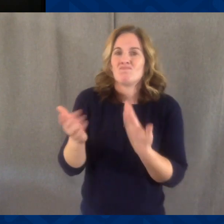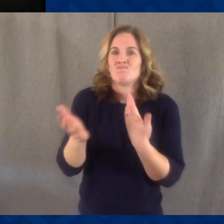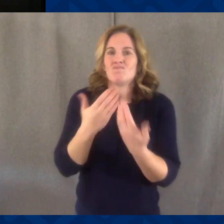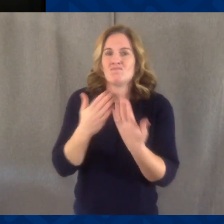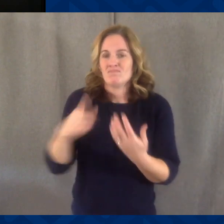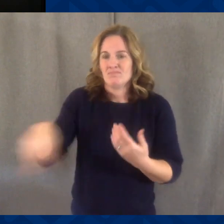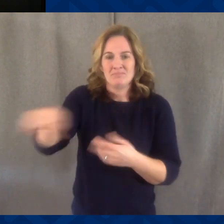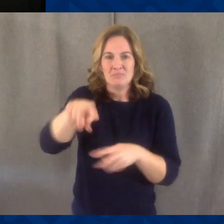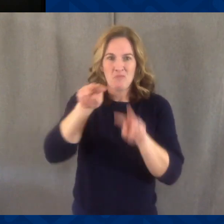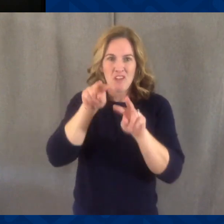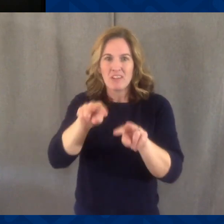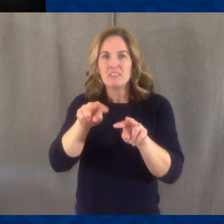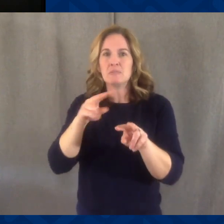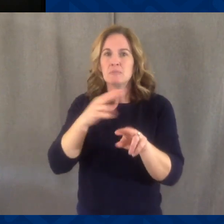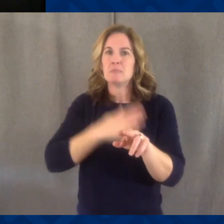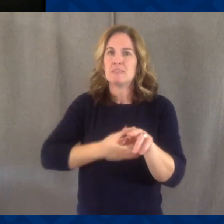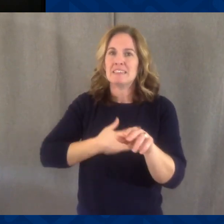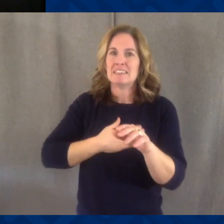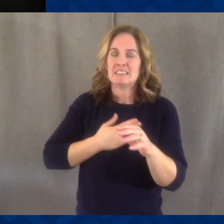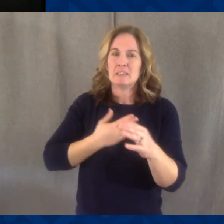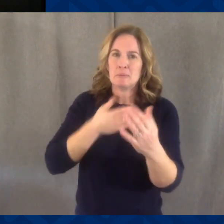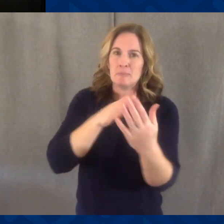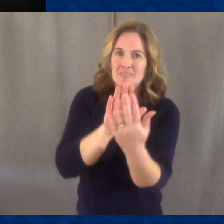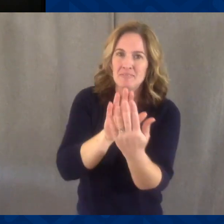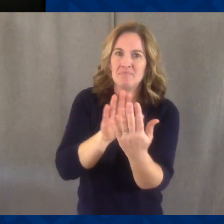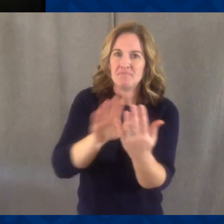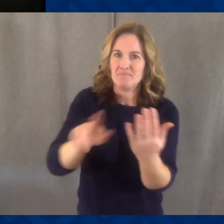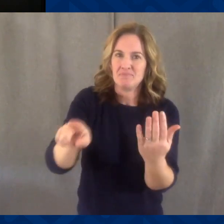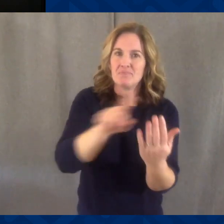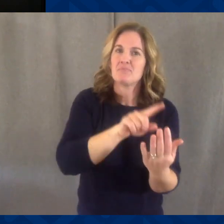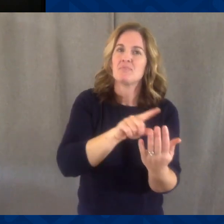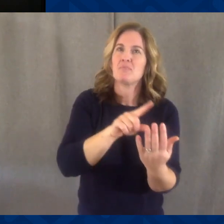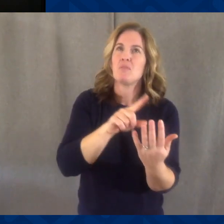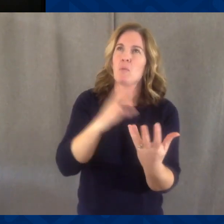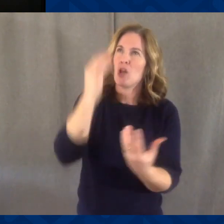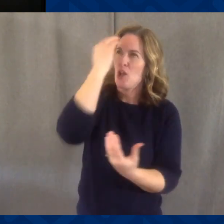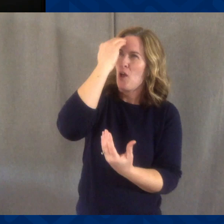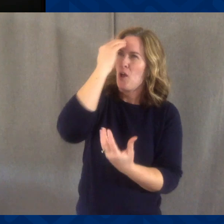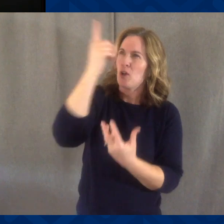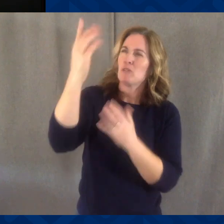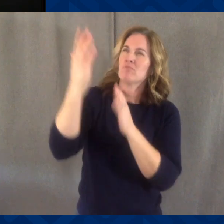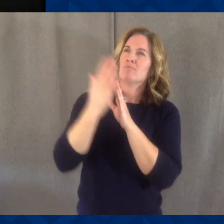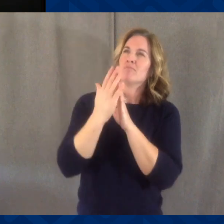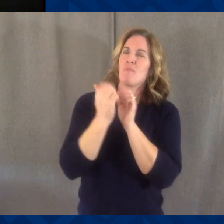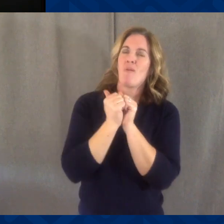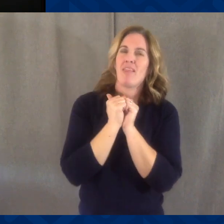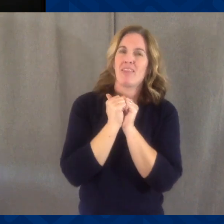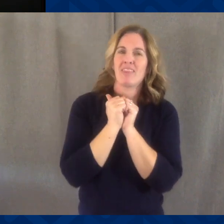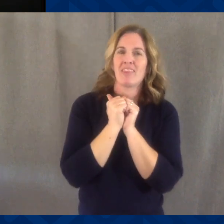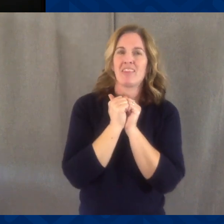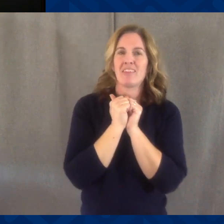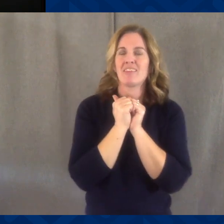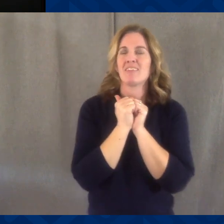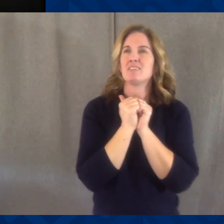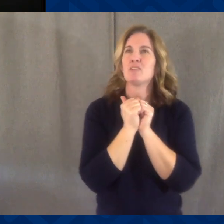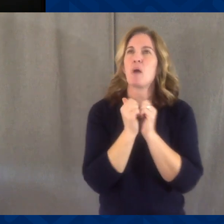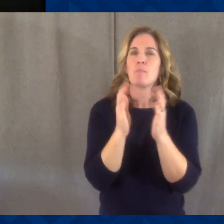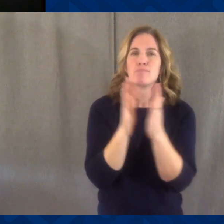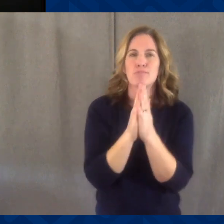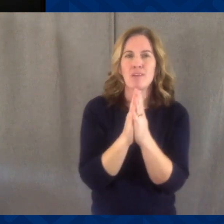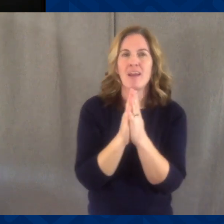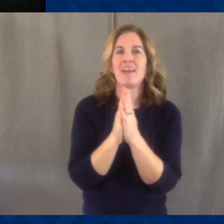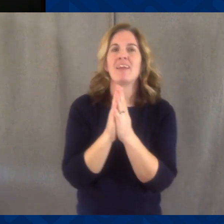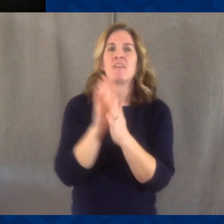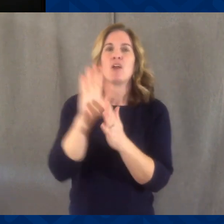from. Father, would you increase our awareness of your presence? I pray, God, that your word would take root in the hearts of